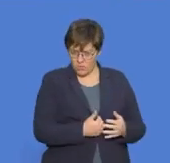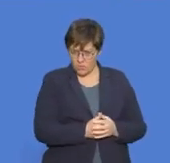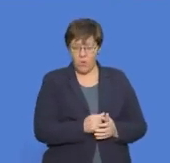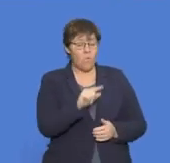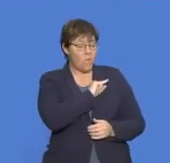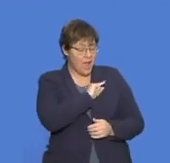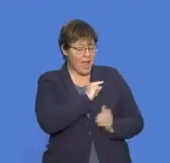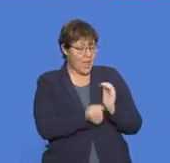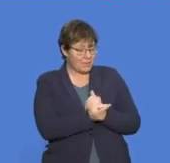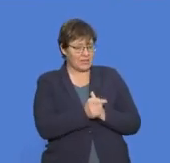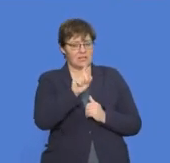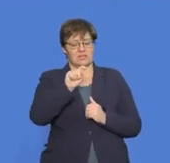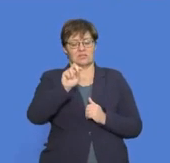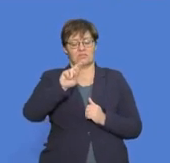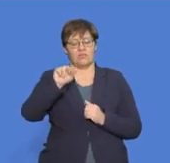in the process of